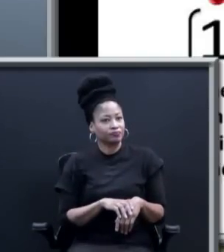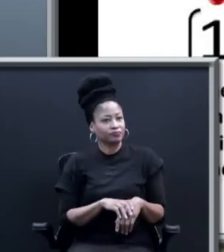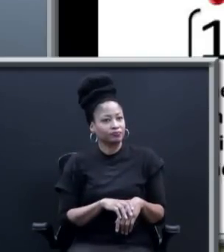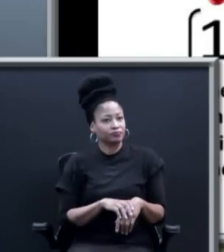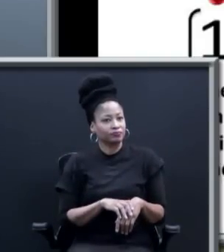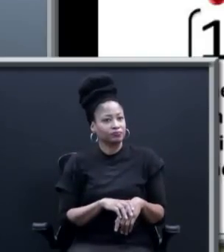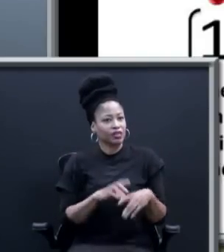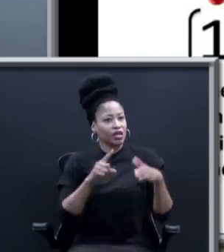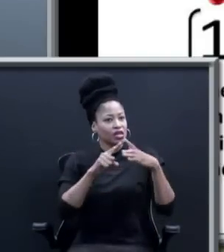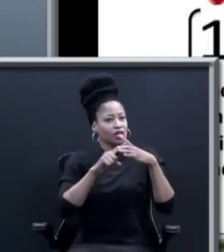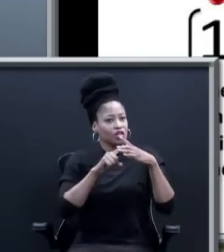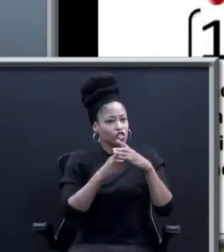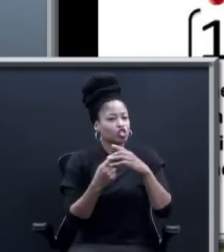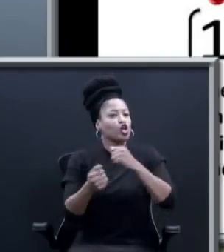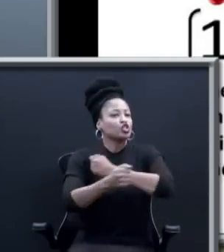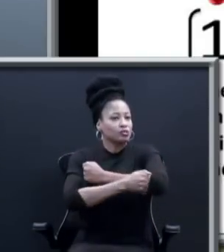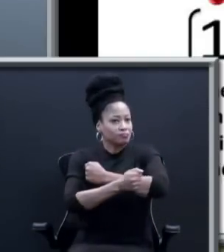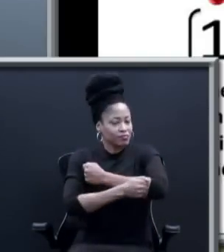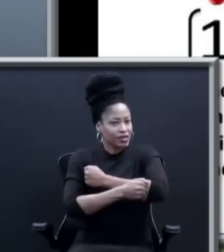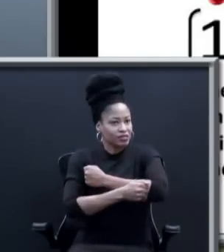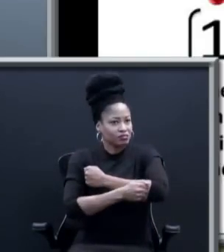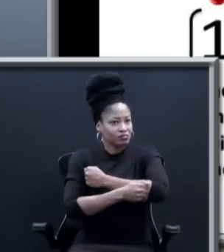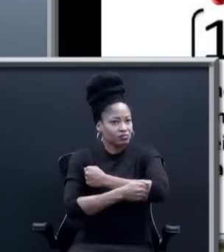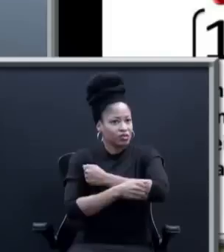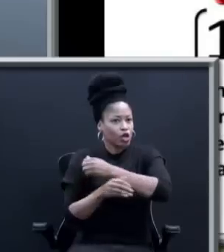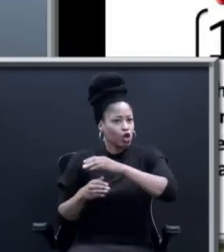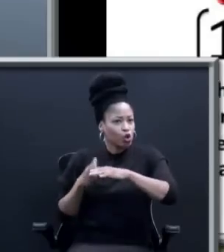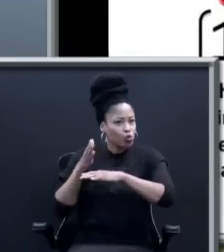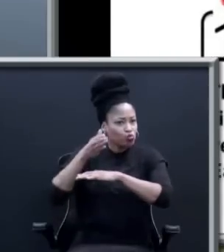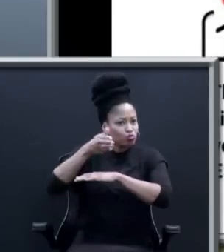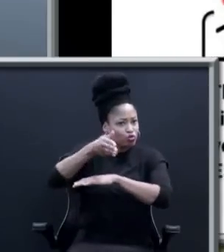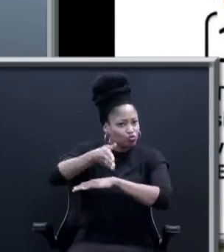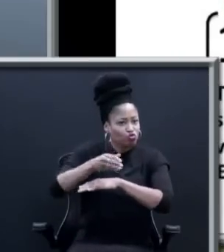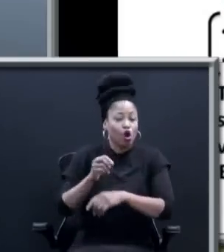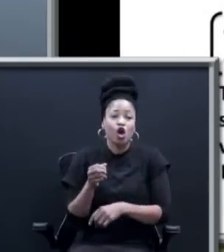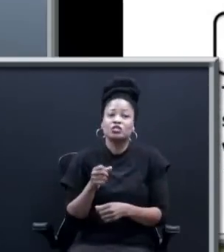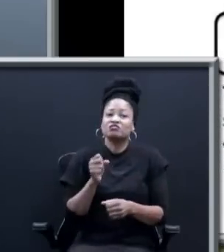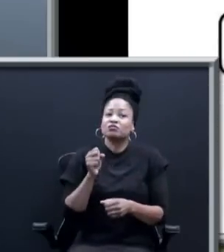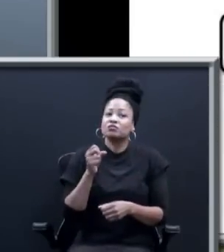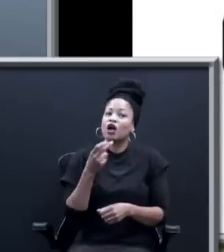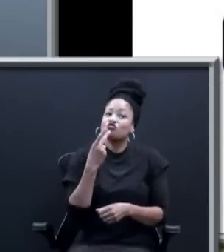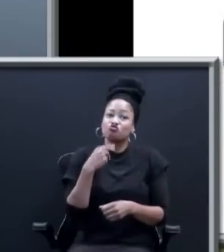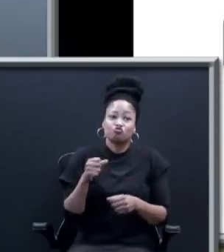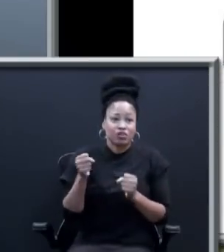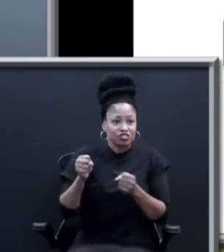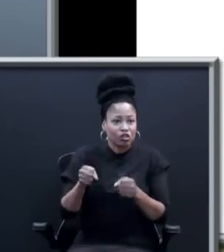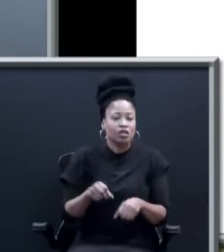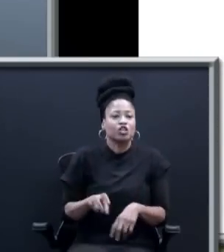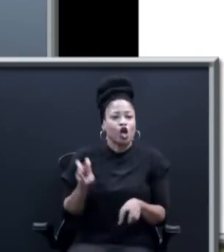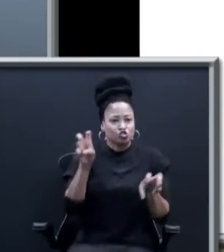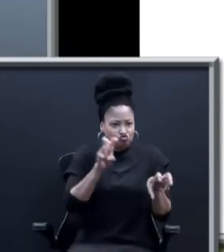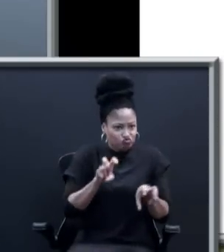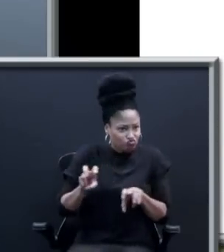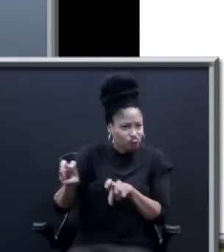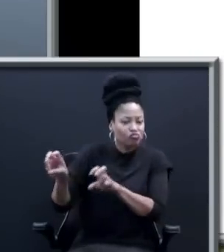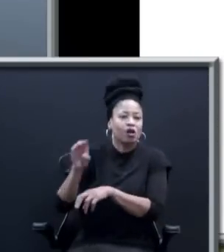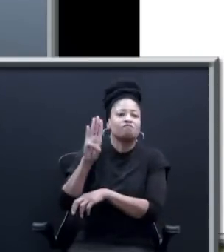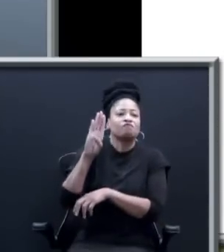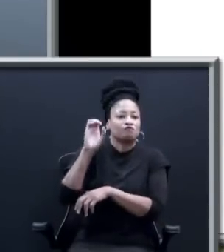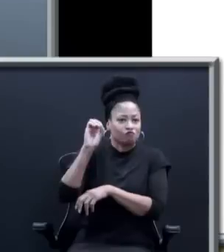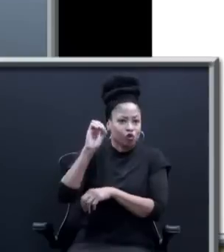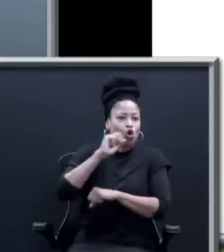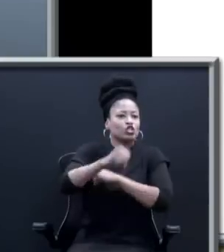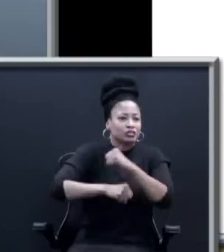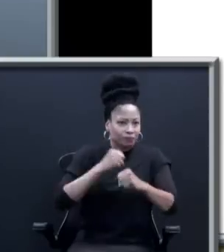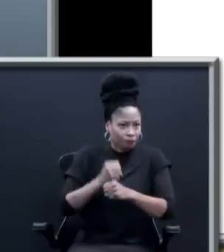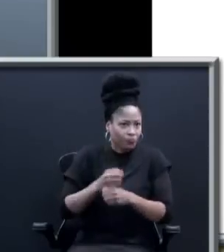which was starting to pass over. They went across, God dried up the Red Sea. Then they traveled for 40 years. And when they got to the